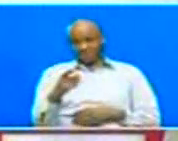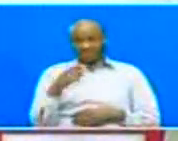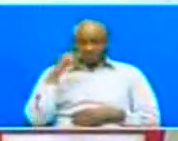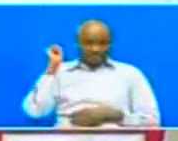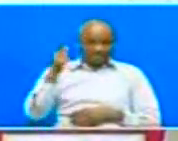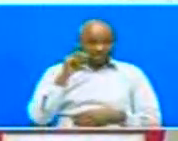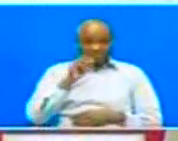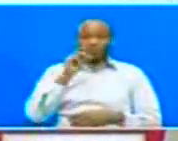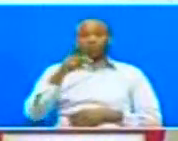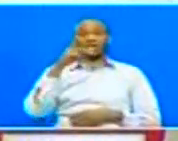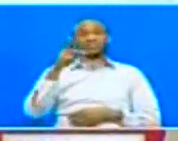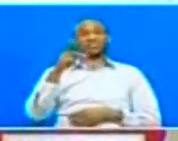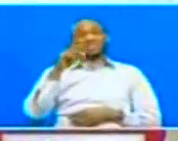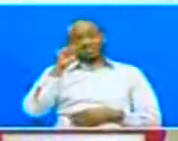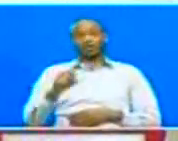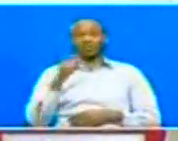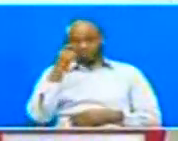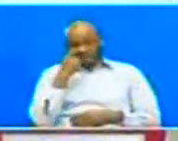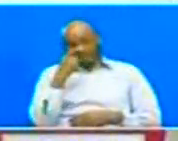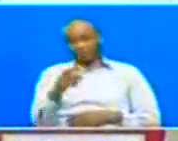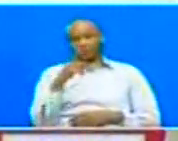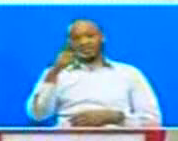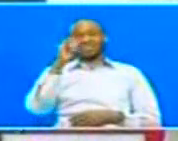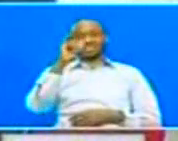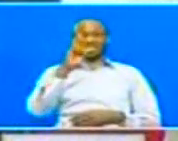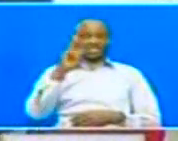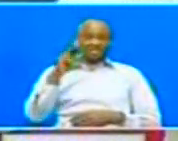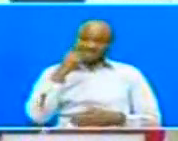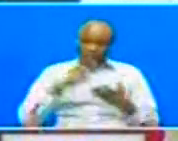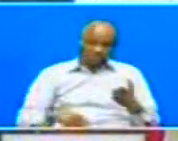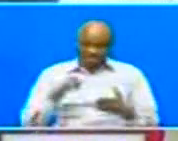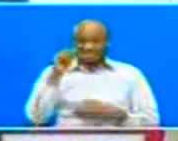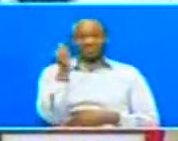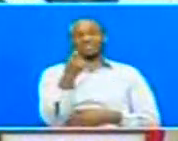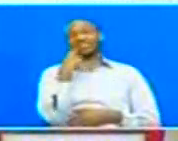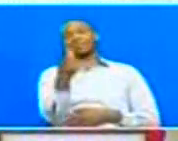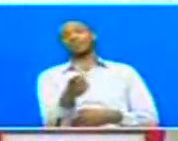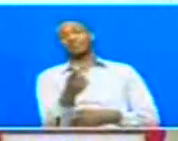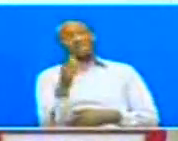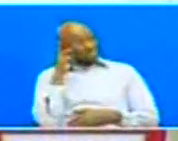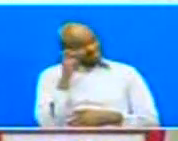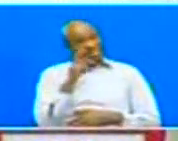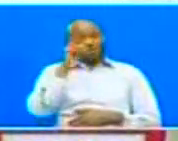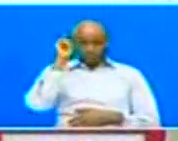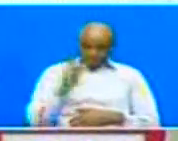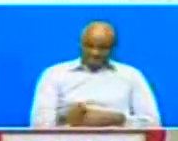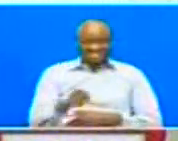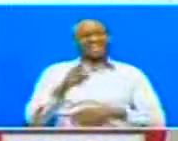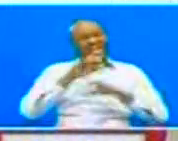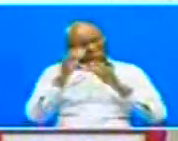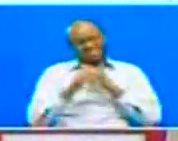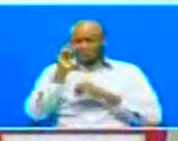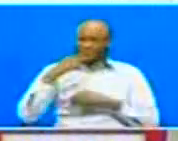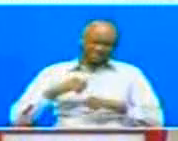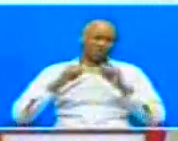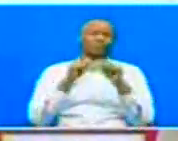now looking at Salva Kiir. Yeah, and the president of Rwanda and Burundi and all these people, president of Somalia, and tell him, listen, you must normalize your country.